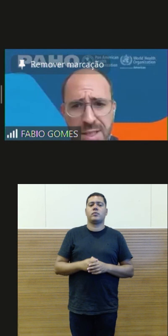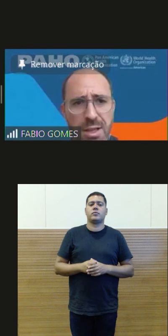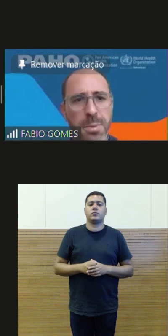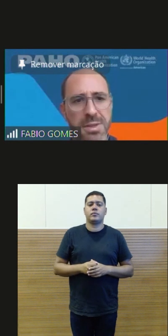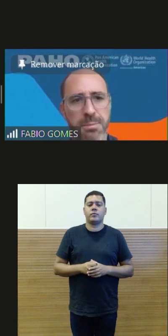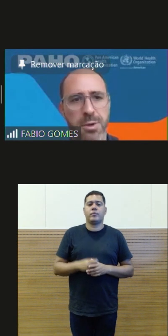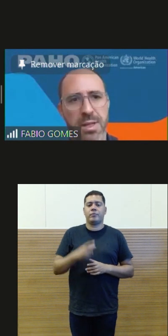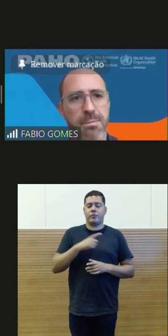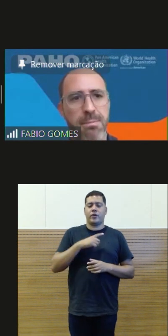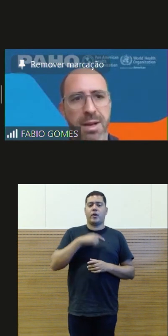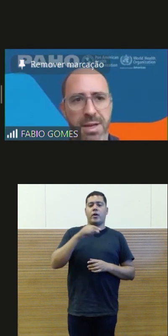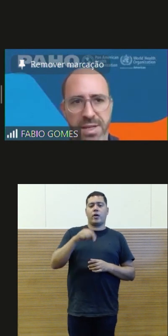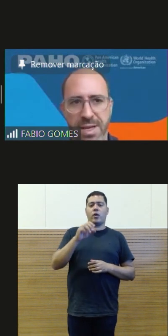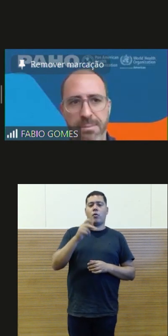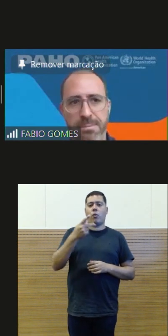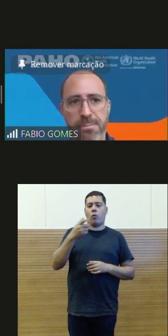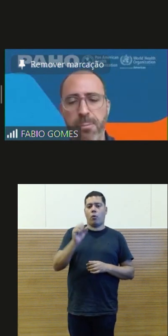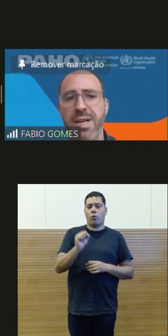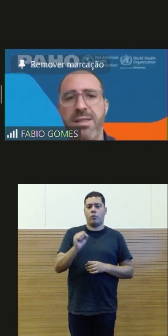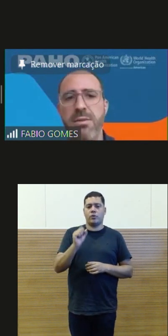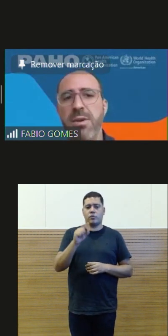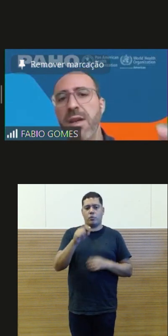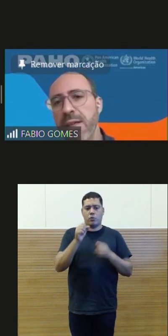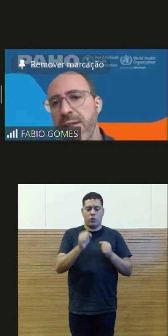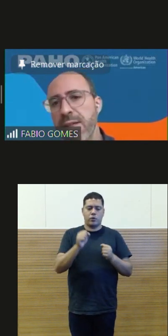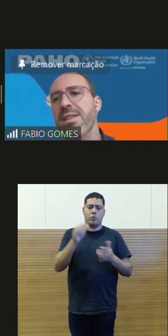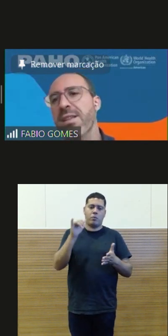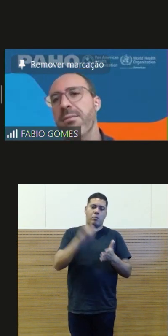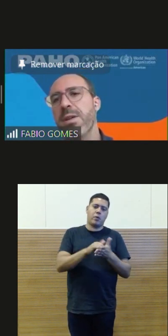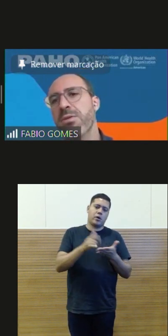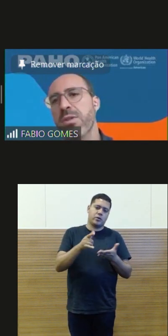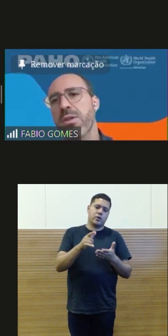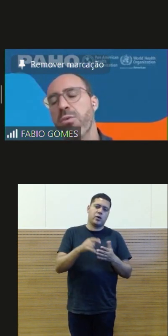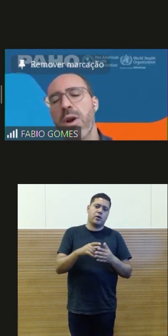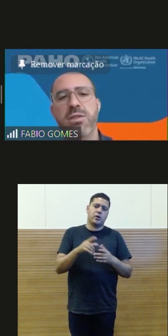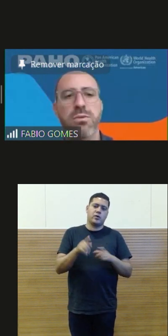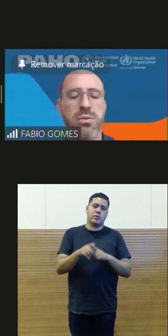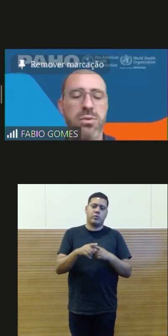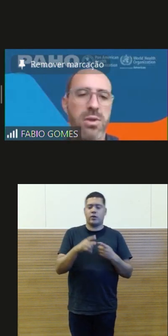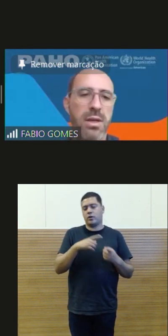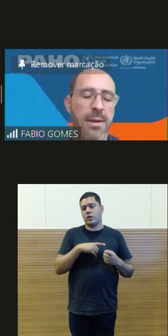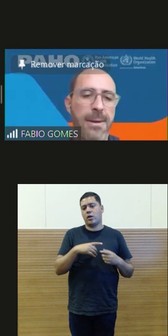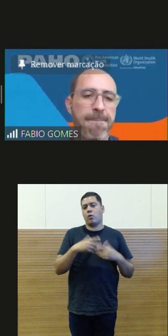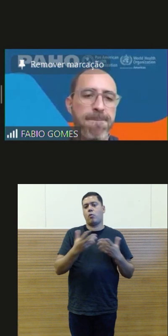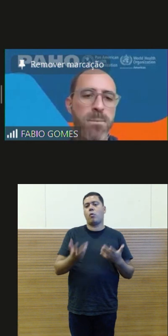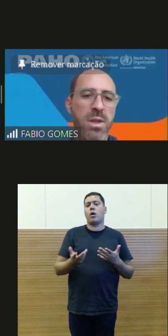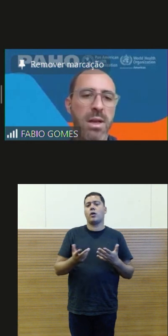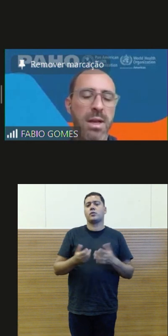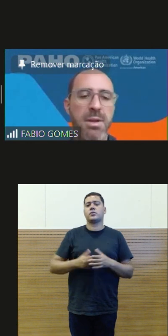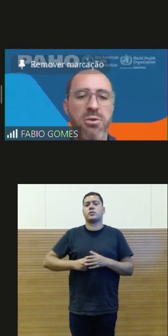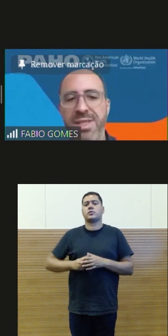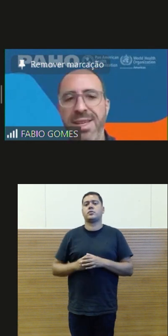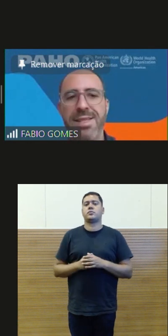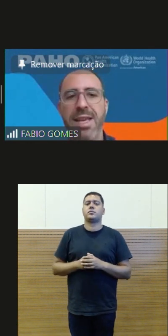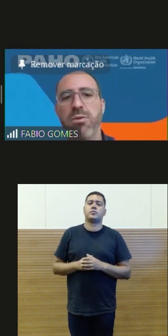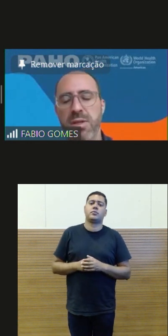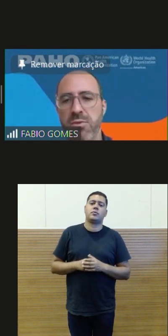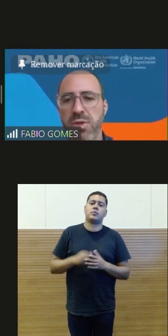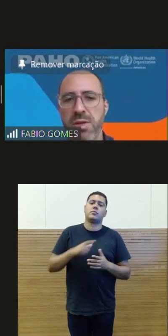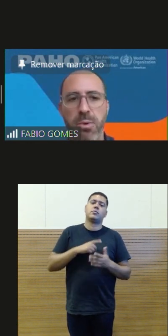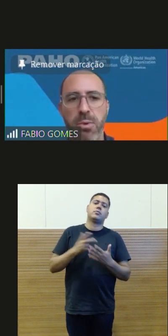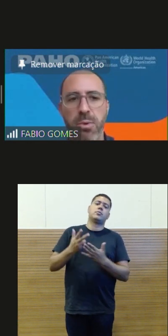the nutrition website at the PAHO website. You can download this publication that brings elements of what